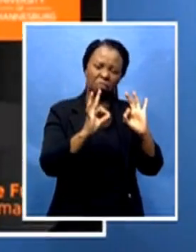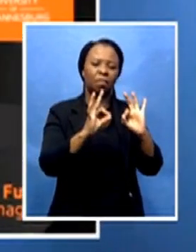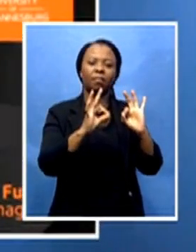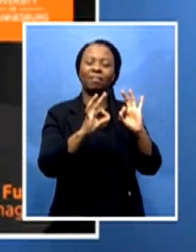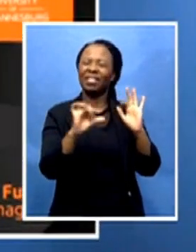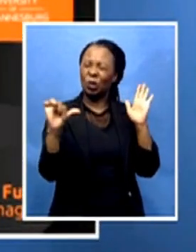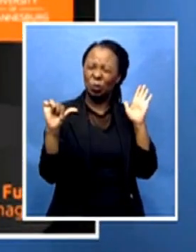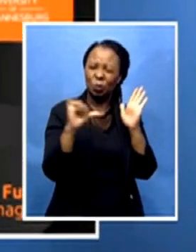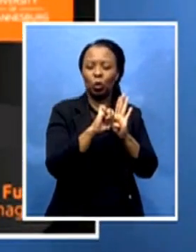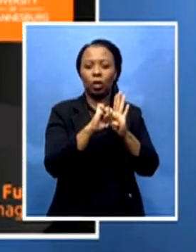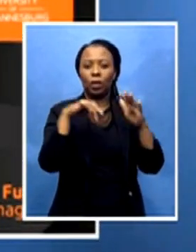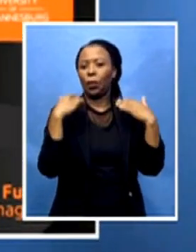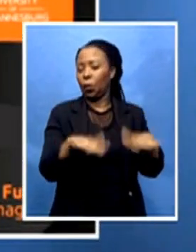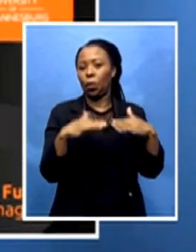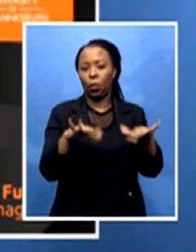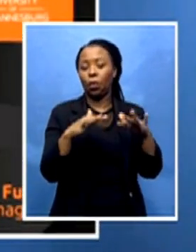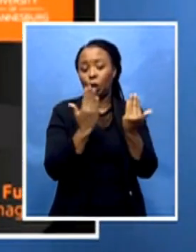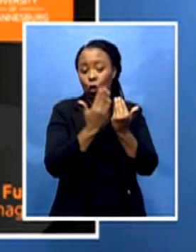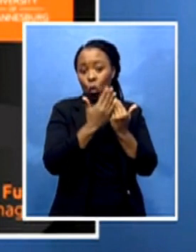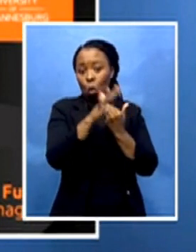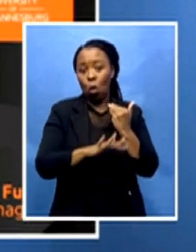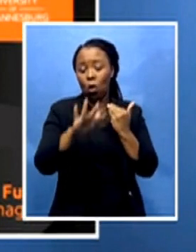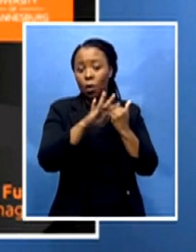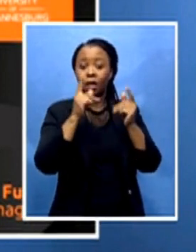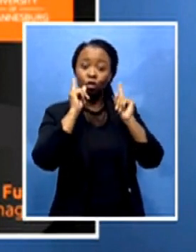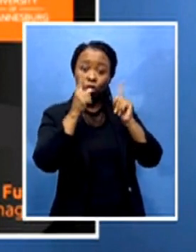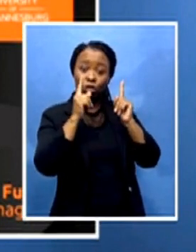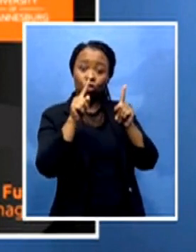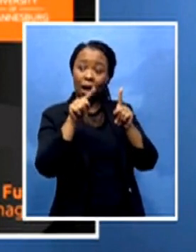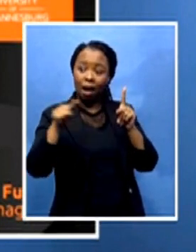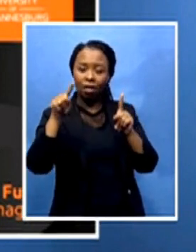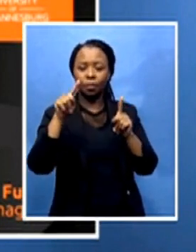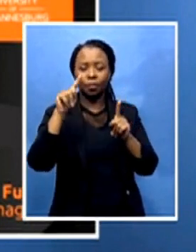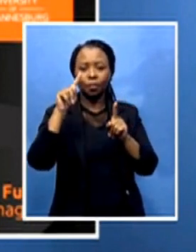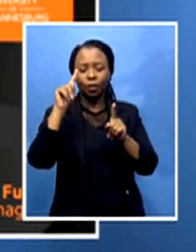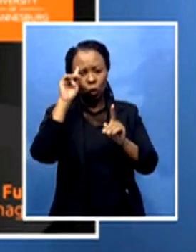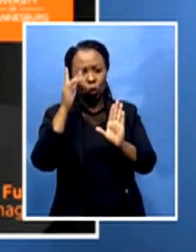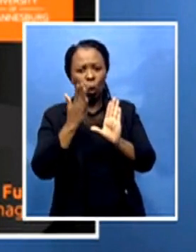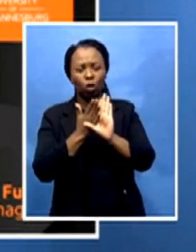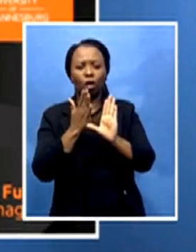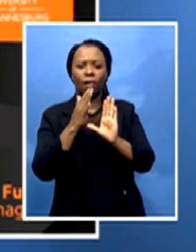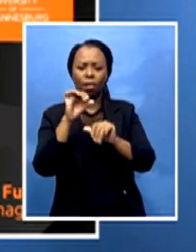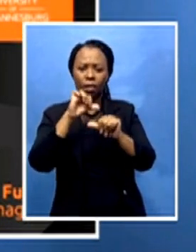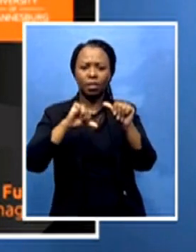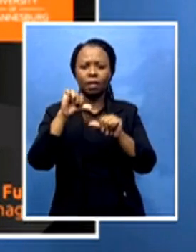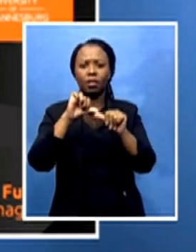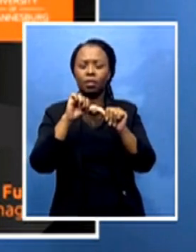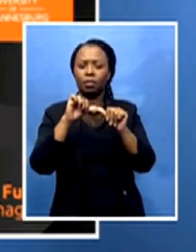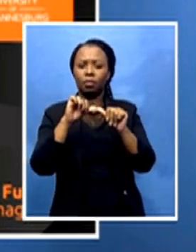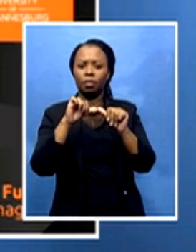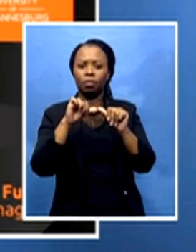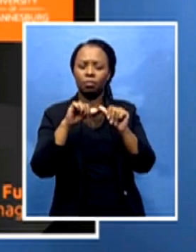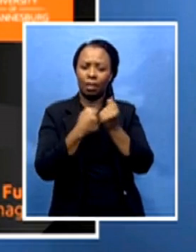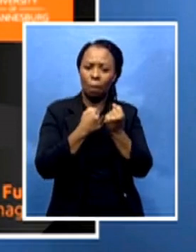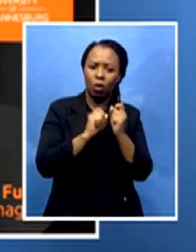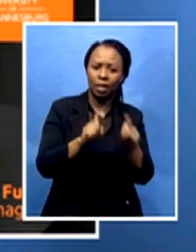that teachers should have psychosocial support and the children. And this is, again, I often hear